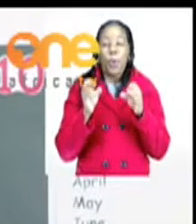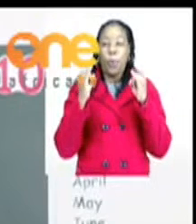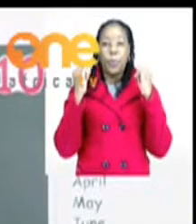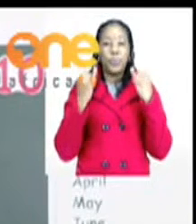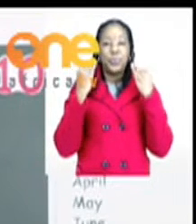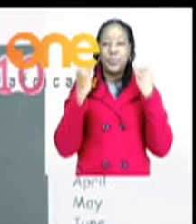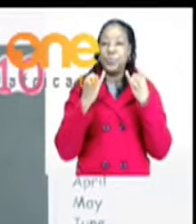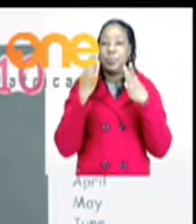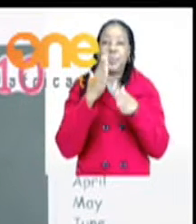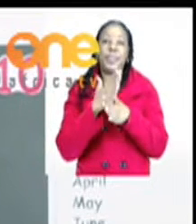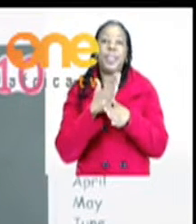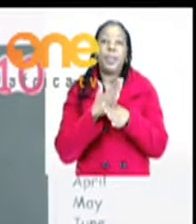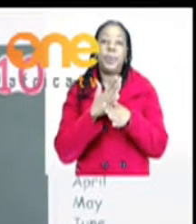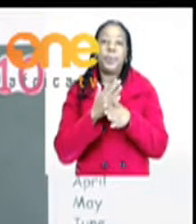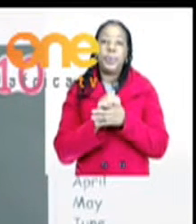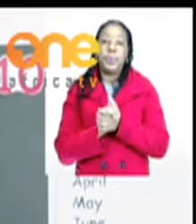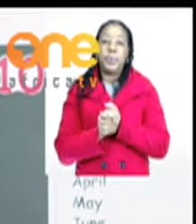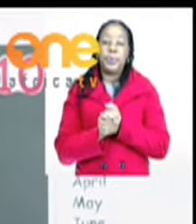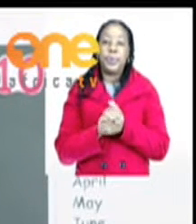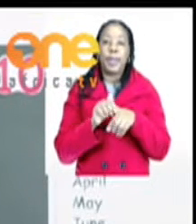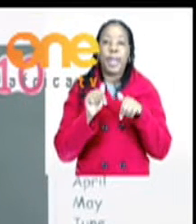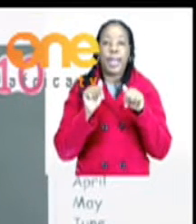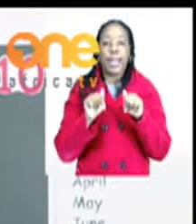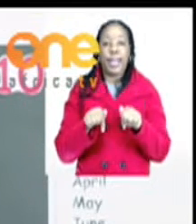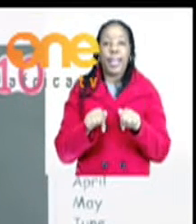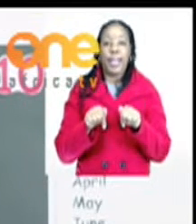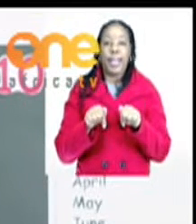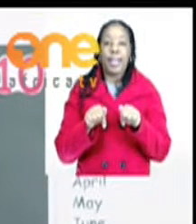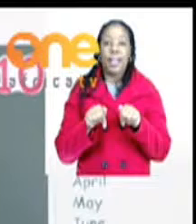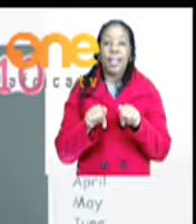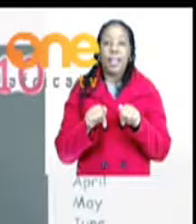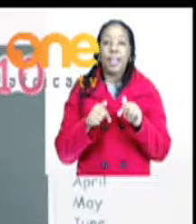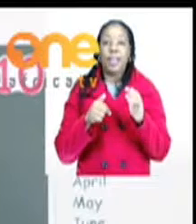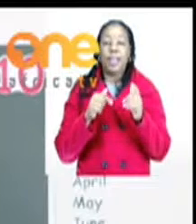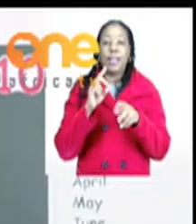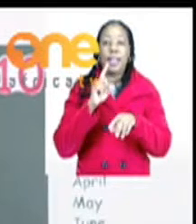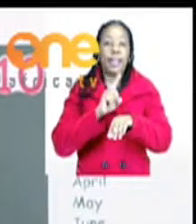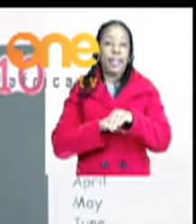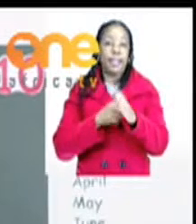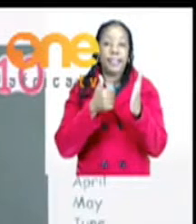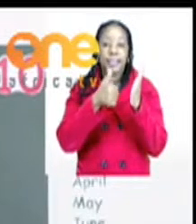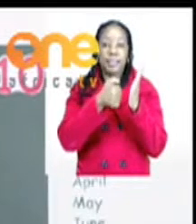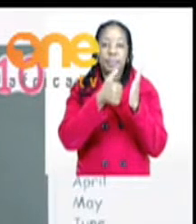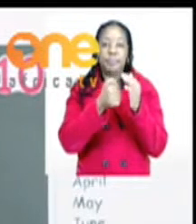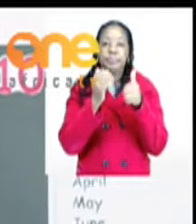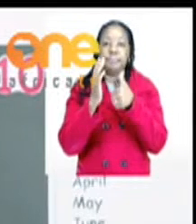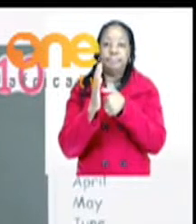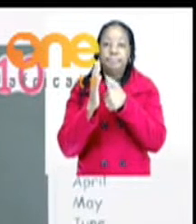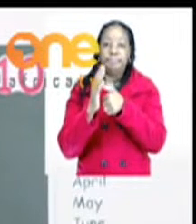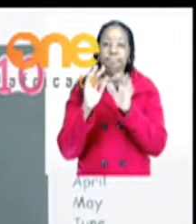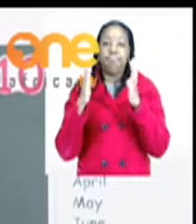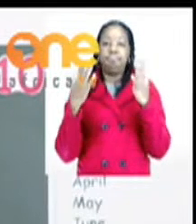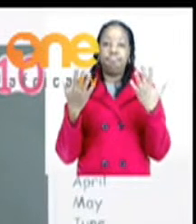this lesson. Now it is time for us to sanitize our hands.